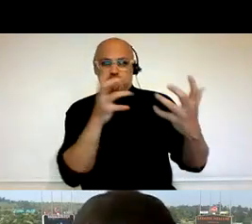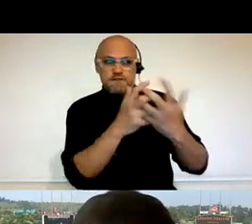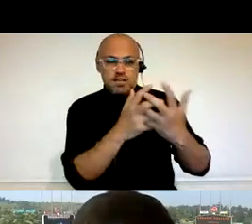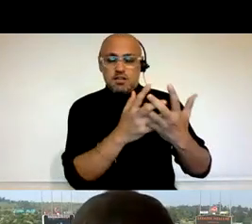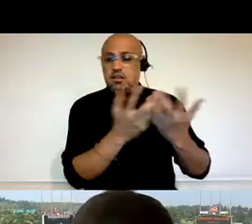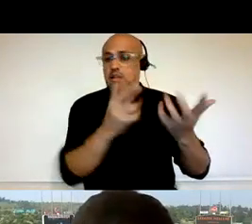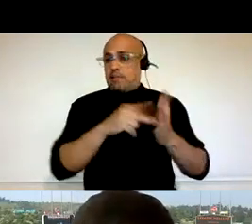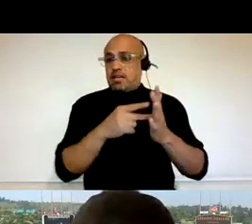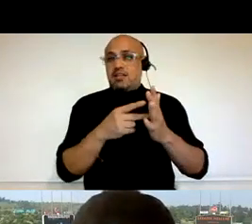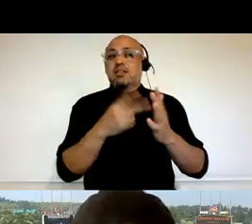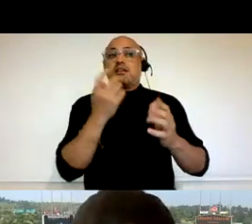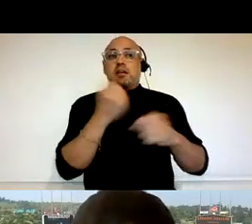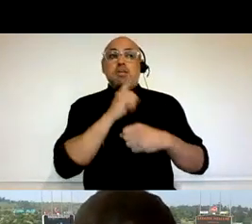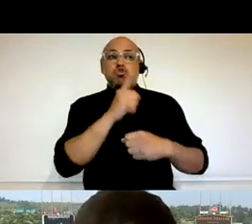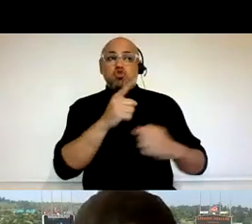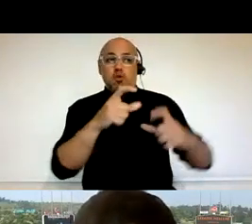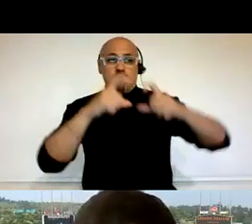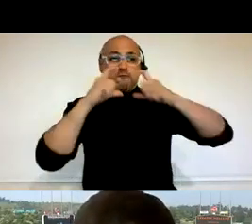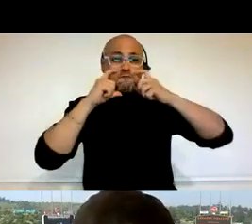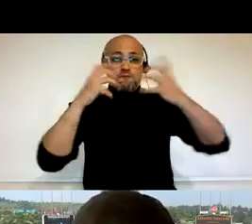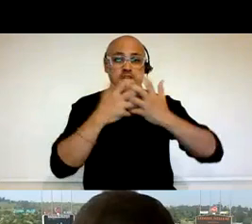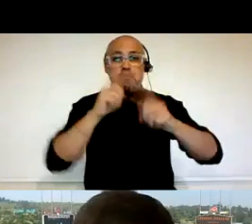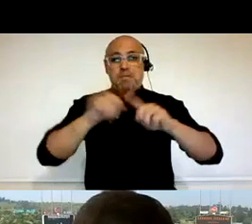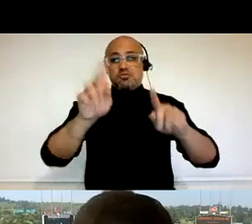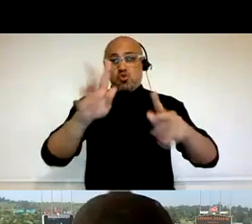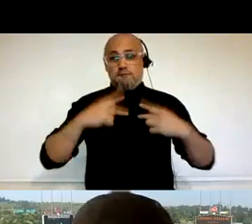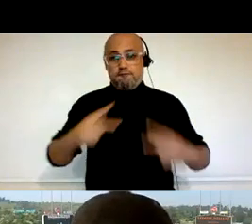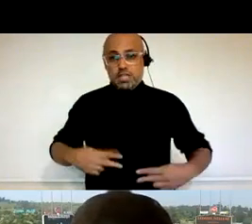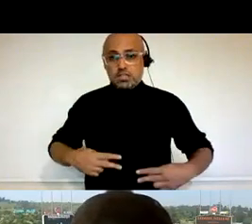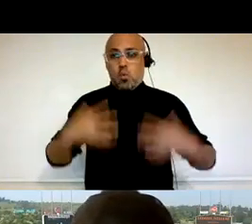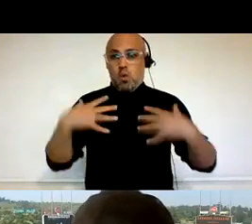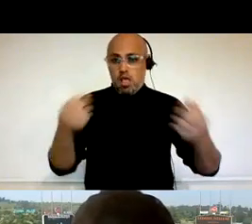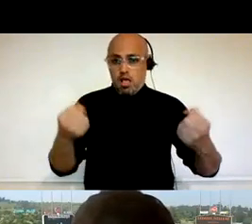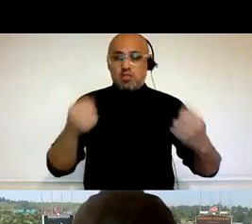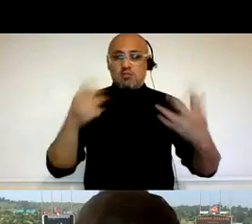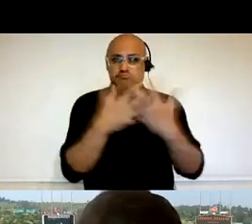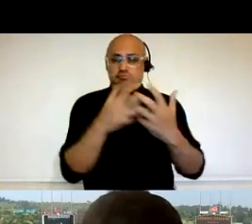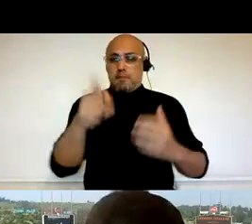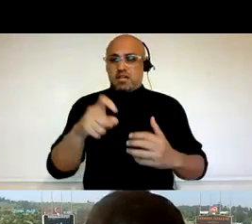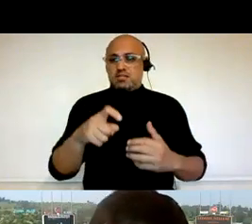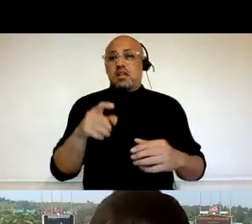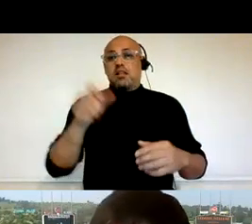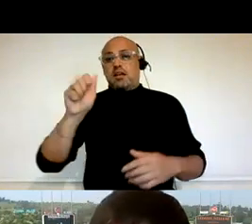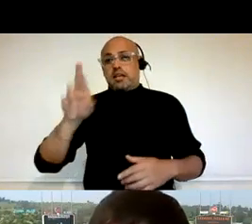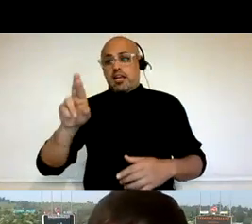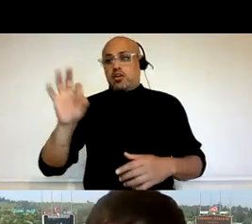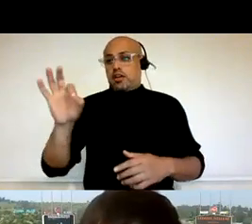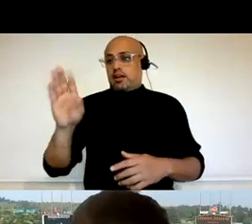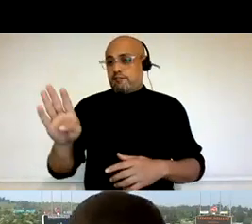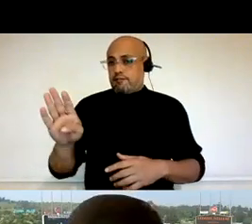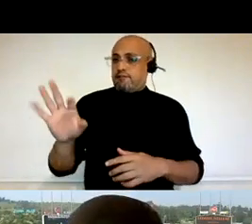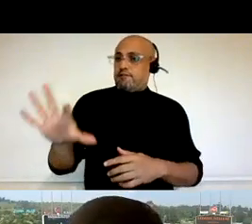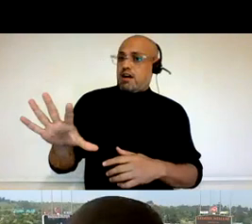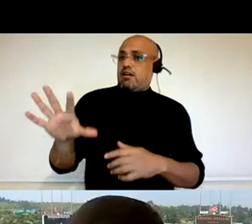mask fits on you, but it also means your physical fitness. And N95 restricts the air so much that if you have a respiratory problem or